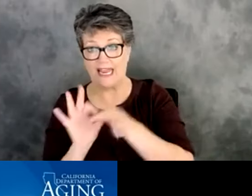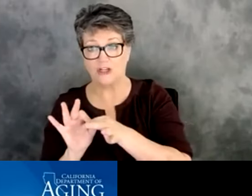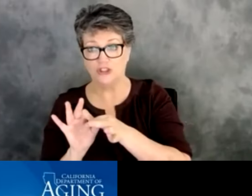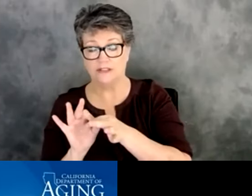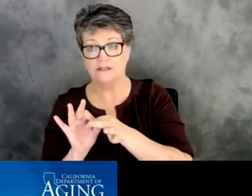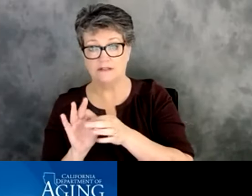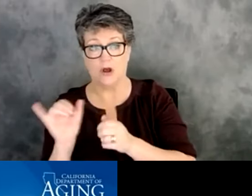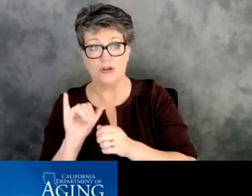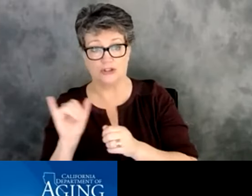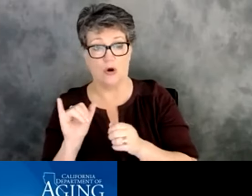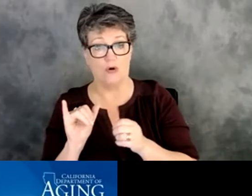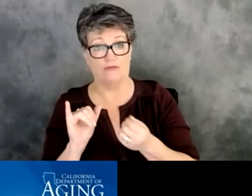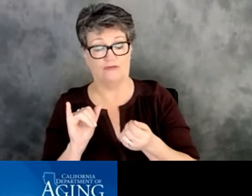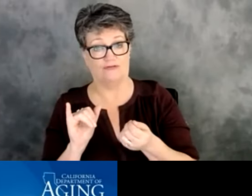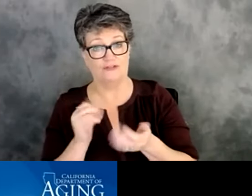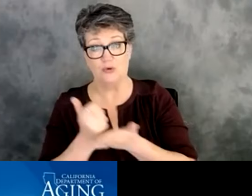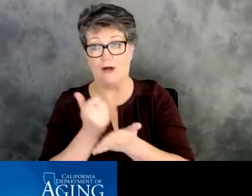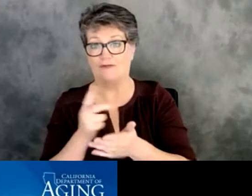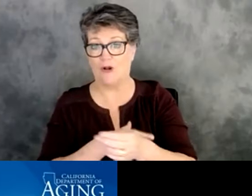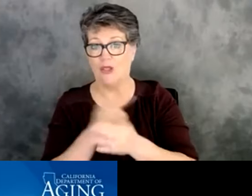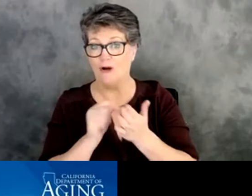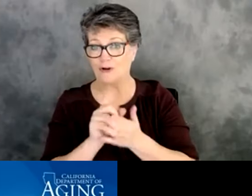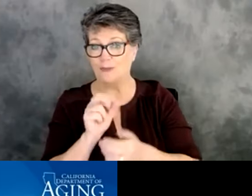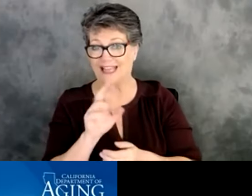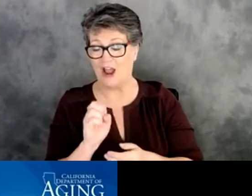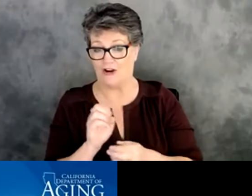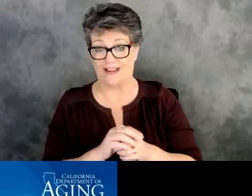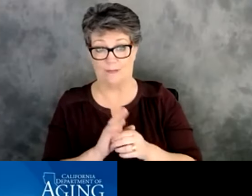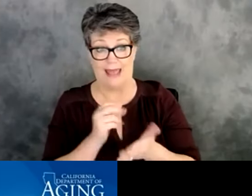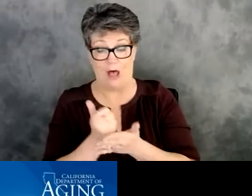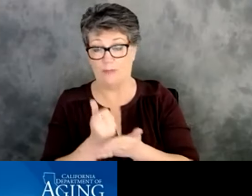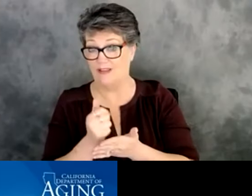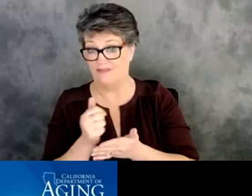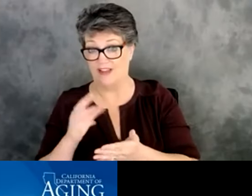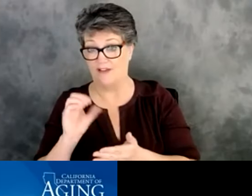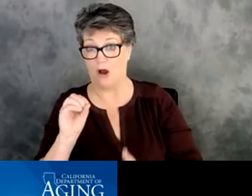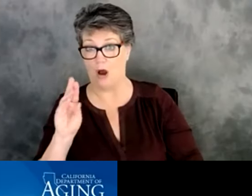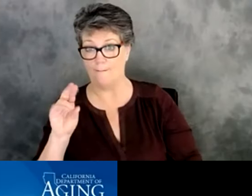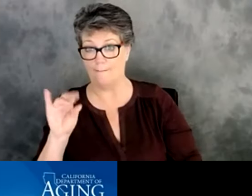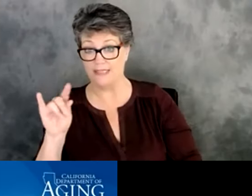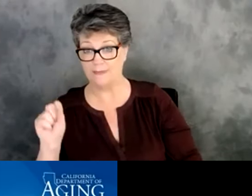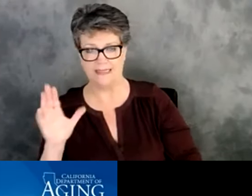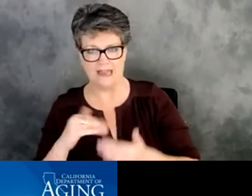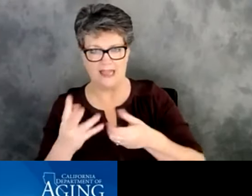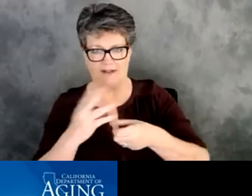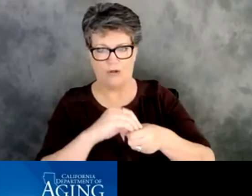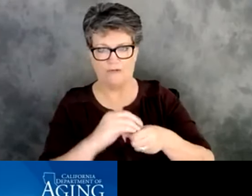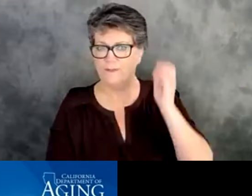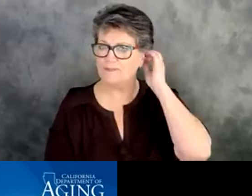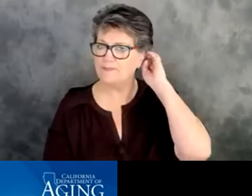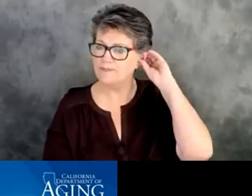as a voice for long-term care residents as well. So happy to assist with that if they're not yet tied in.